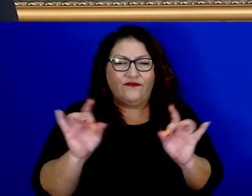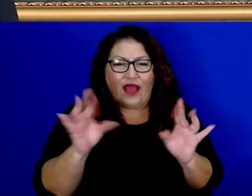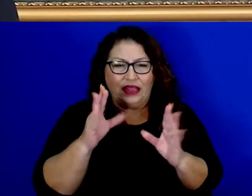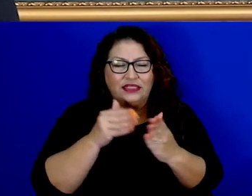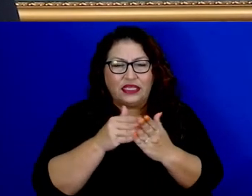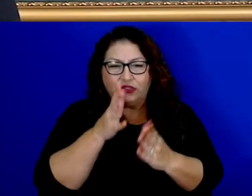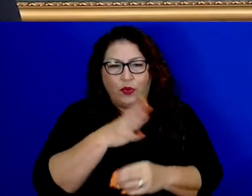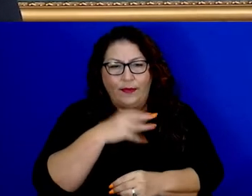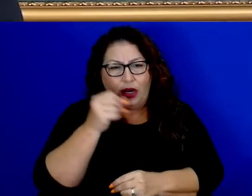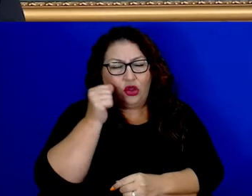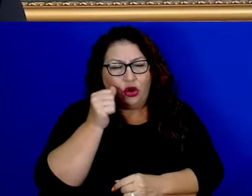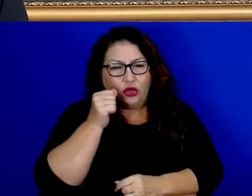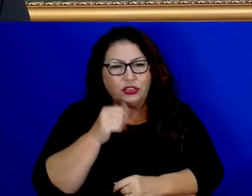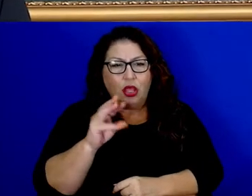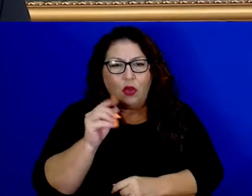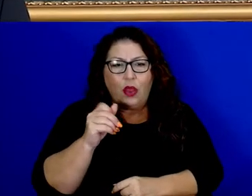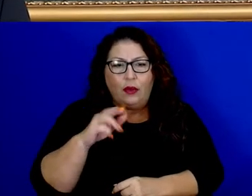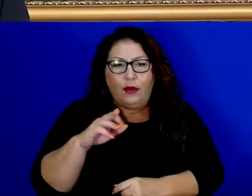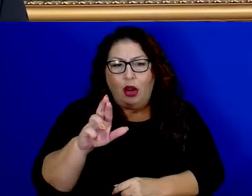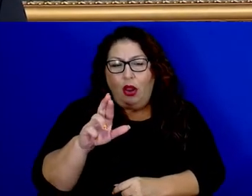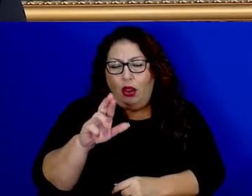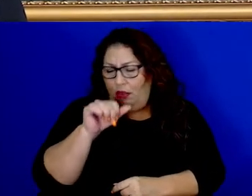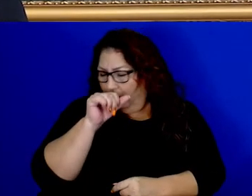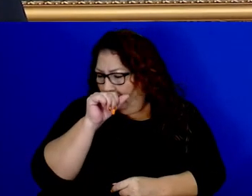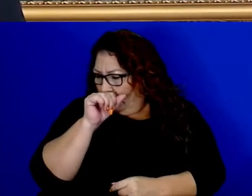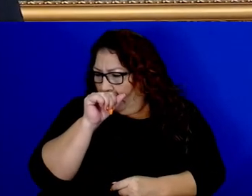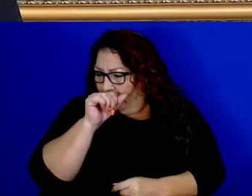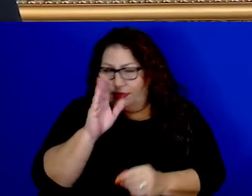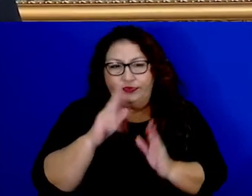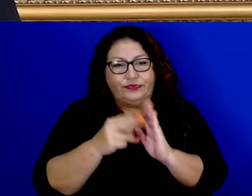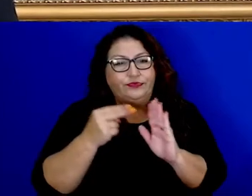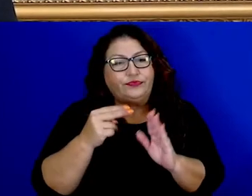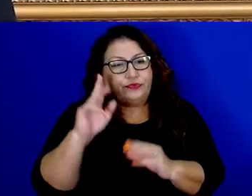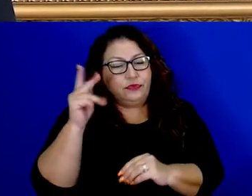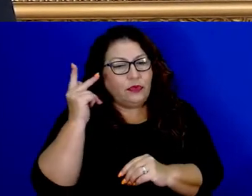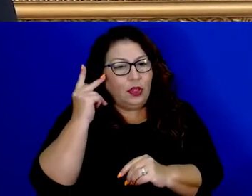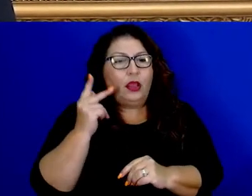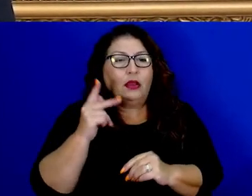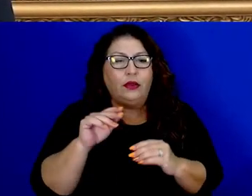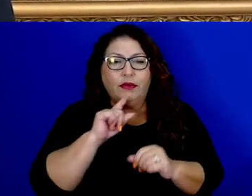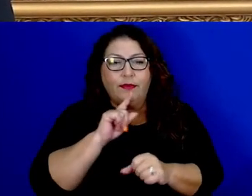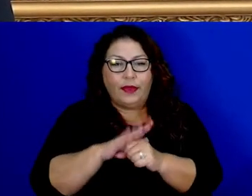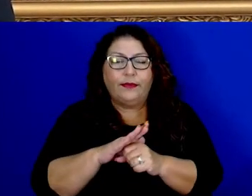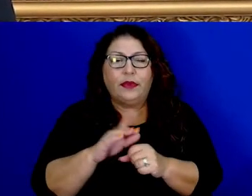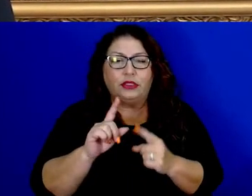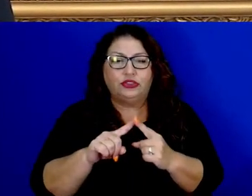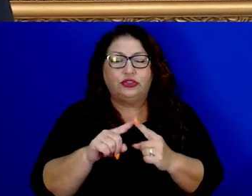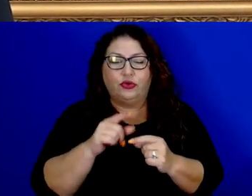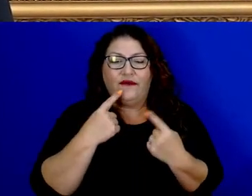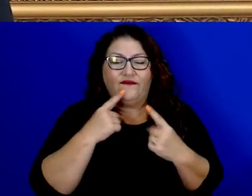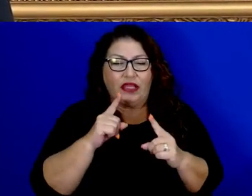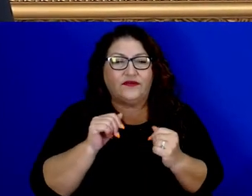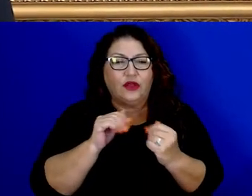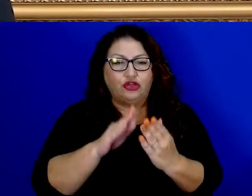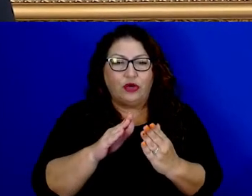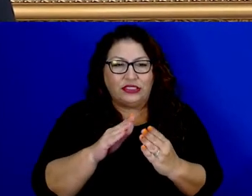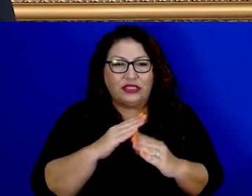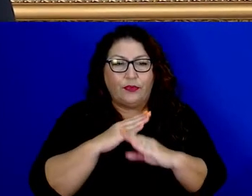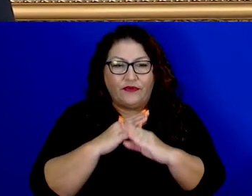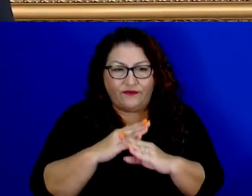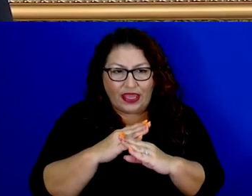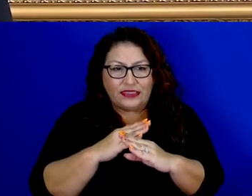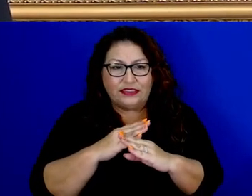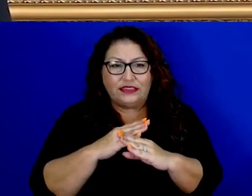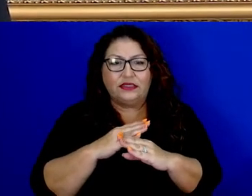will highlight the political commitment to effectively address the prevent cyber violence